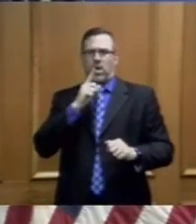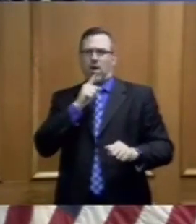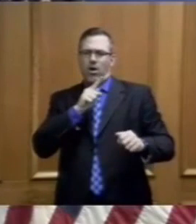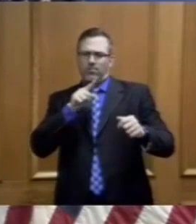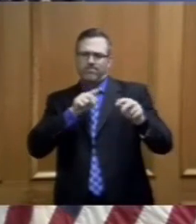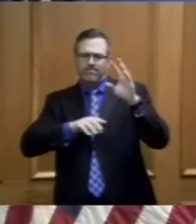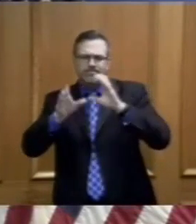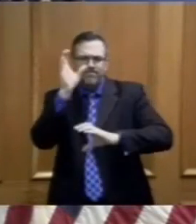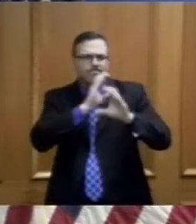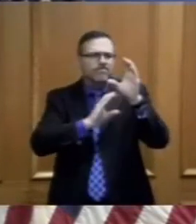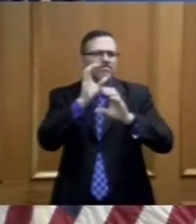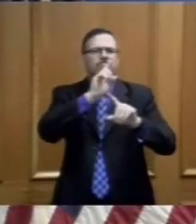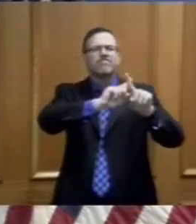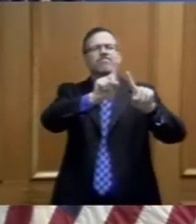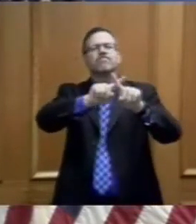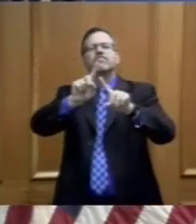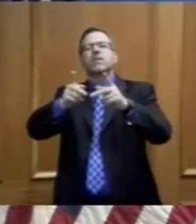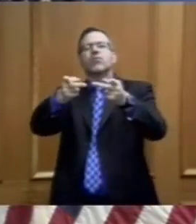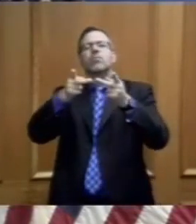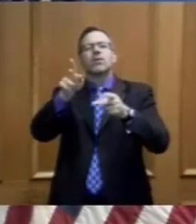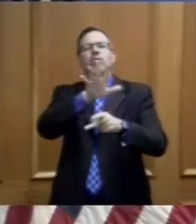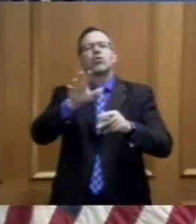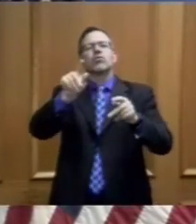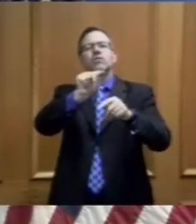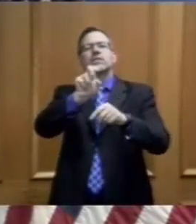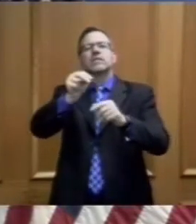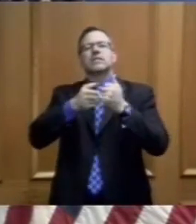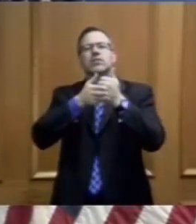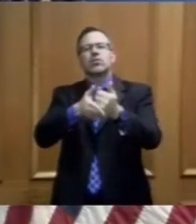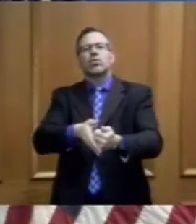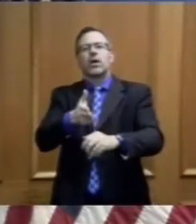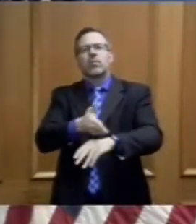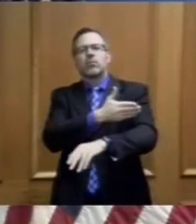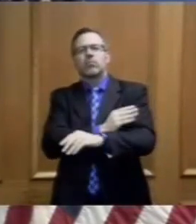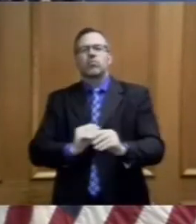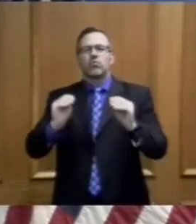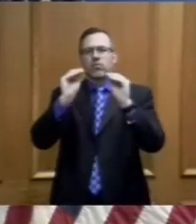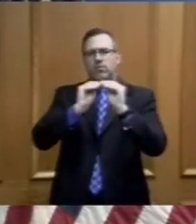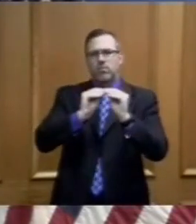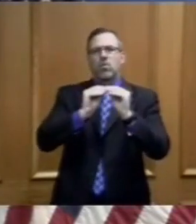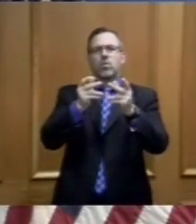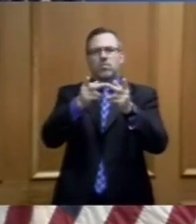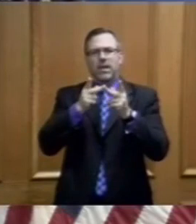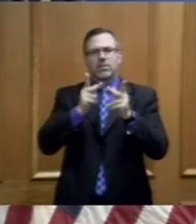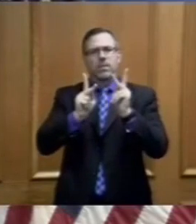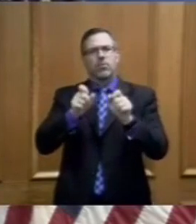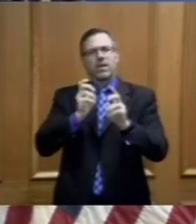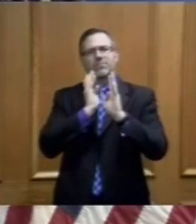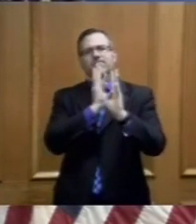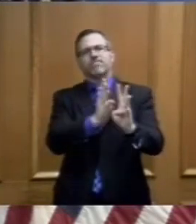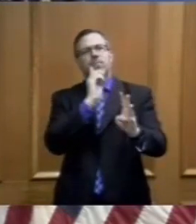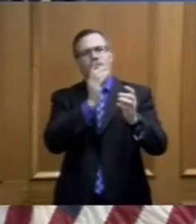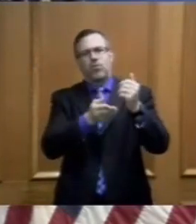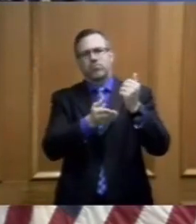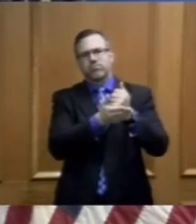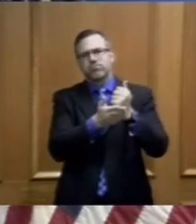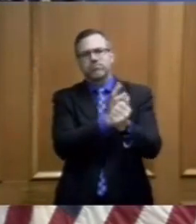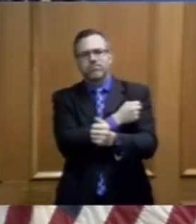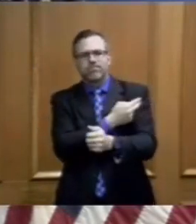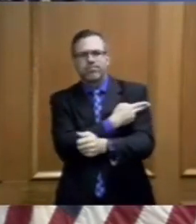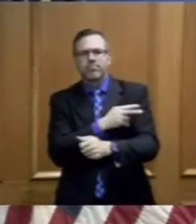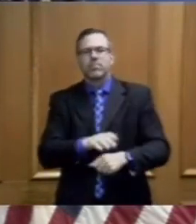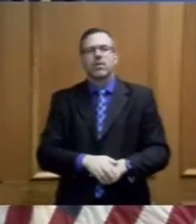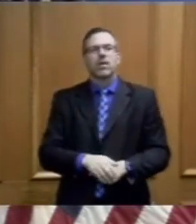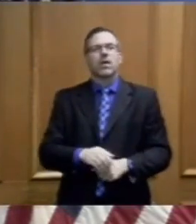across Tennessee to build capacity and create alternative healthcare facilities. Using the Corps' engineering